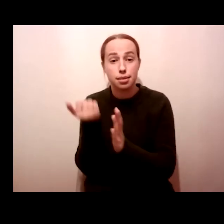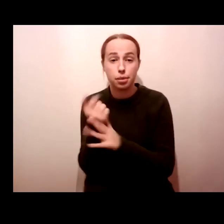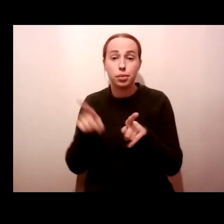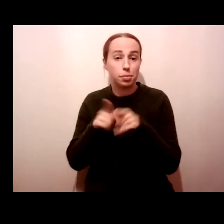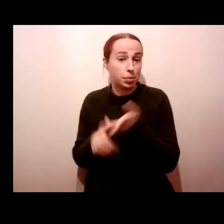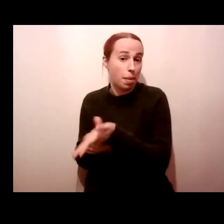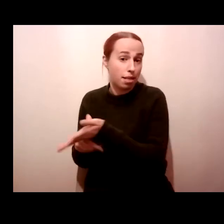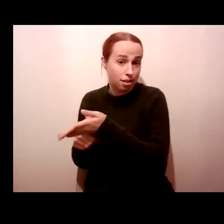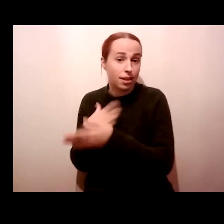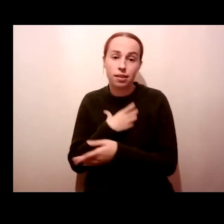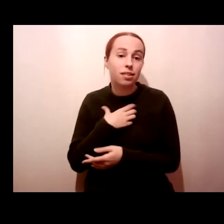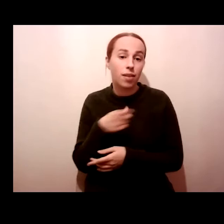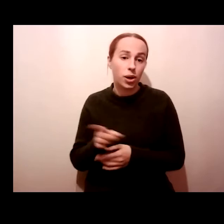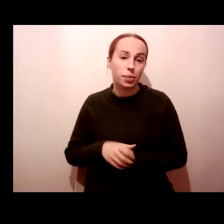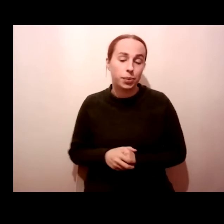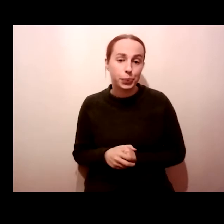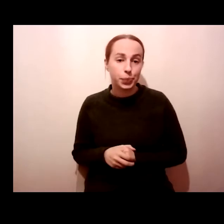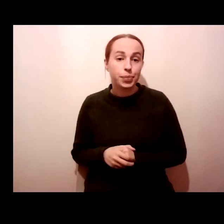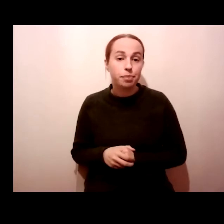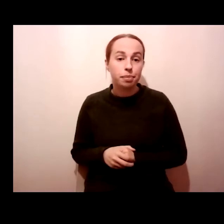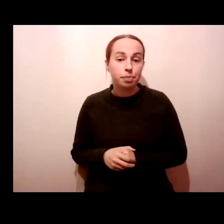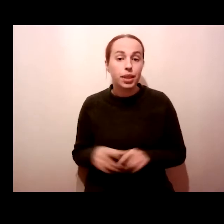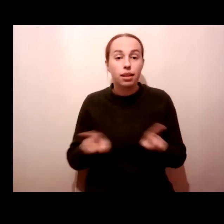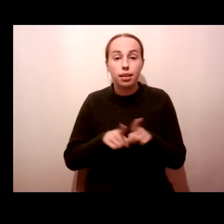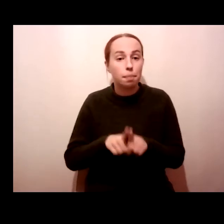Therefore, it is very important to